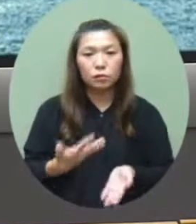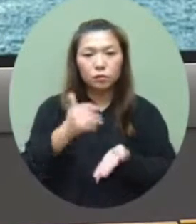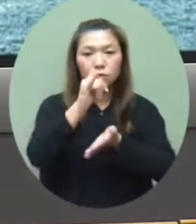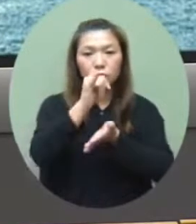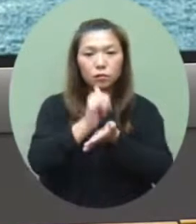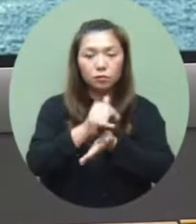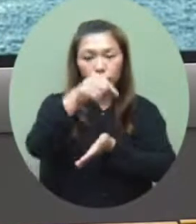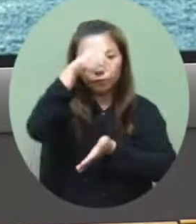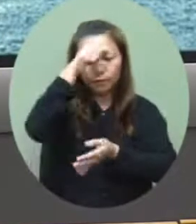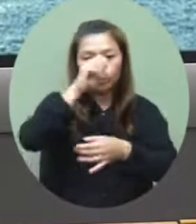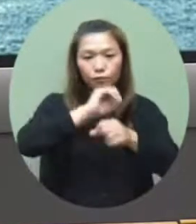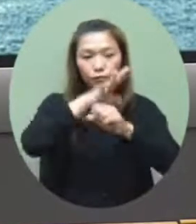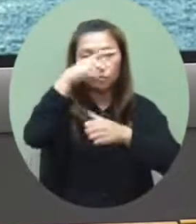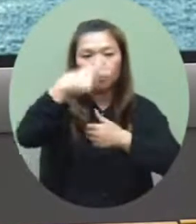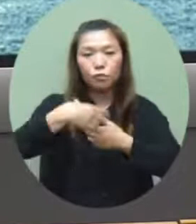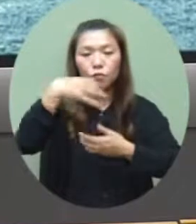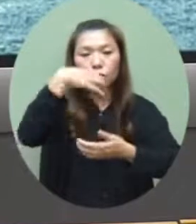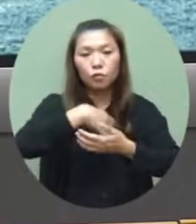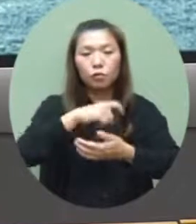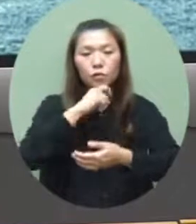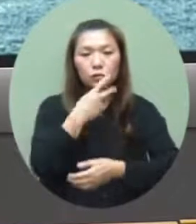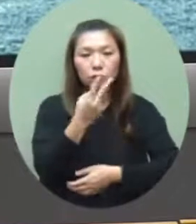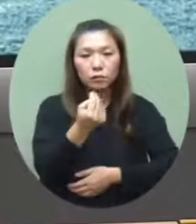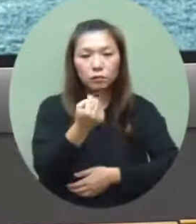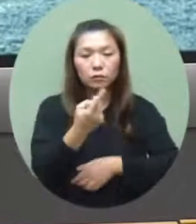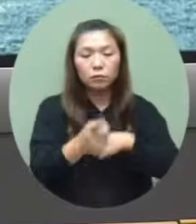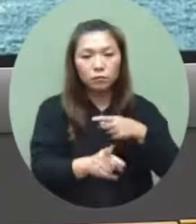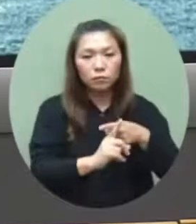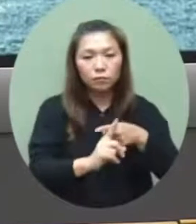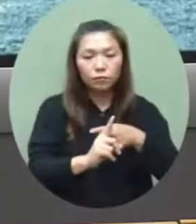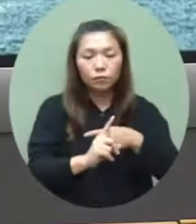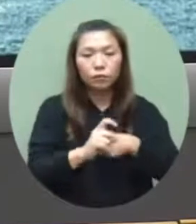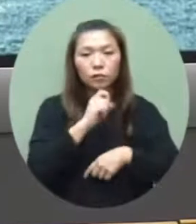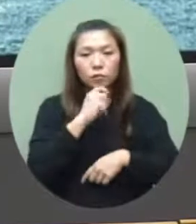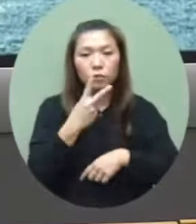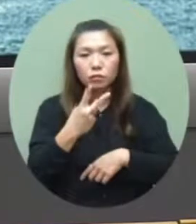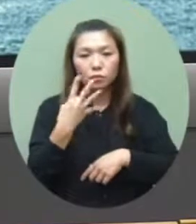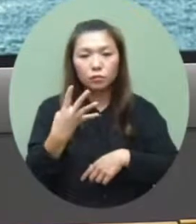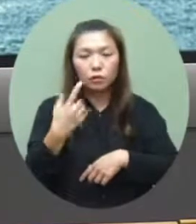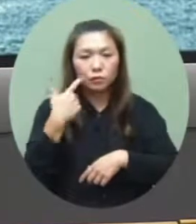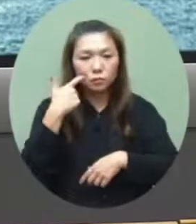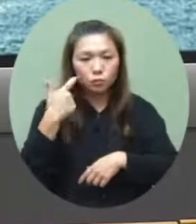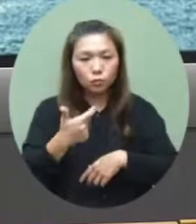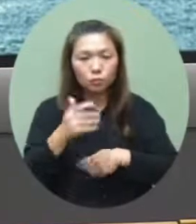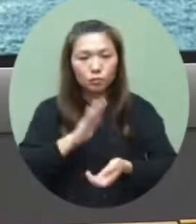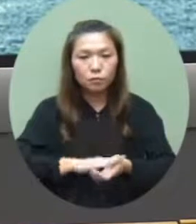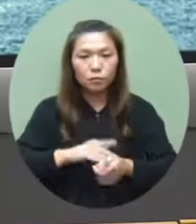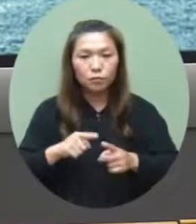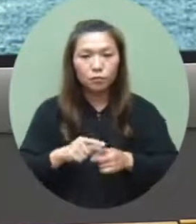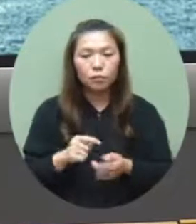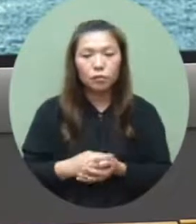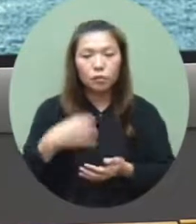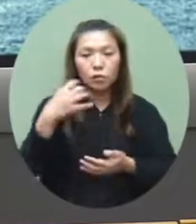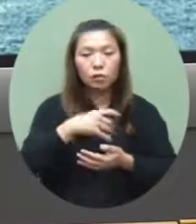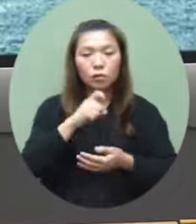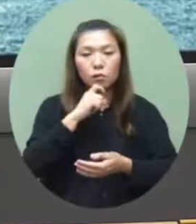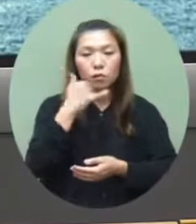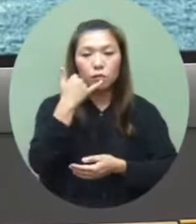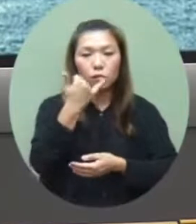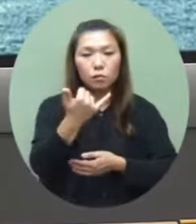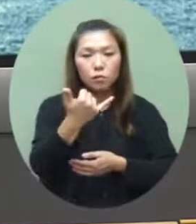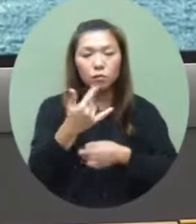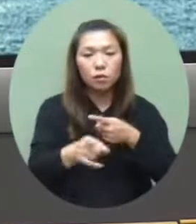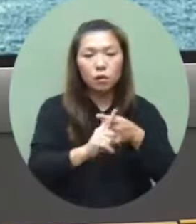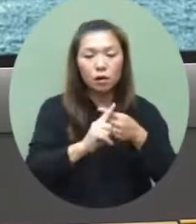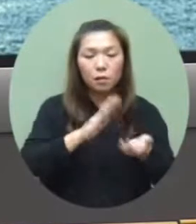condition. And as for inpatients, there are 20 in critical condition and 24 in